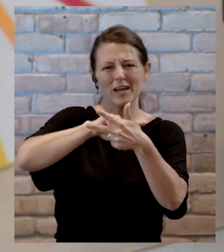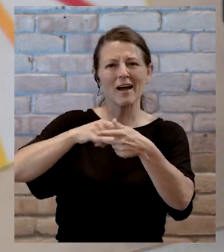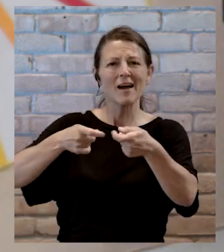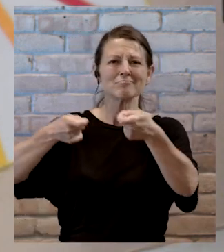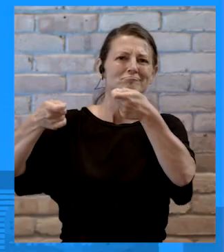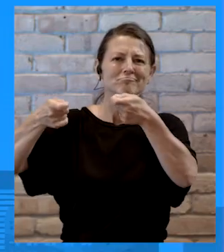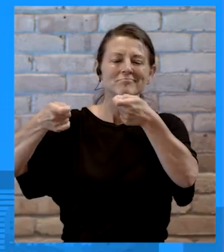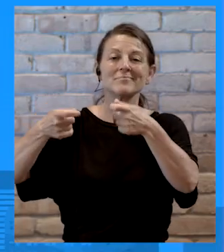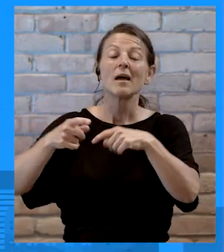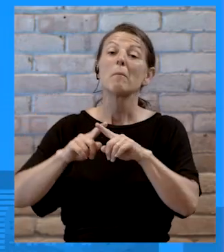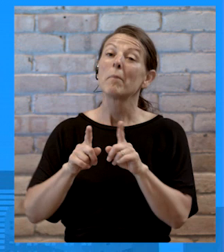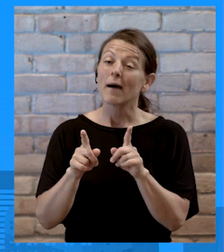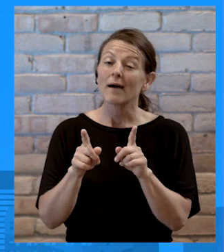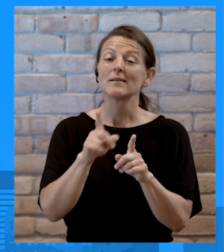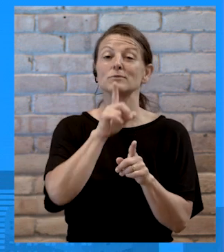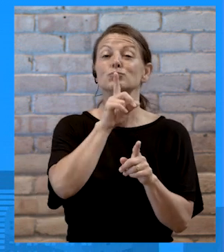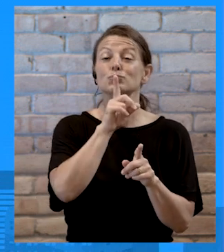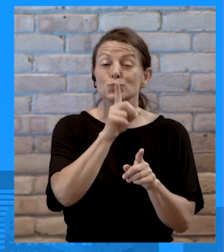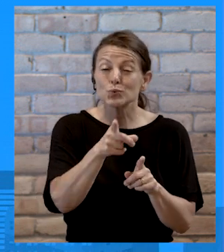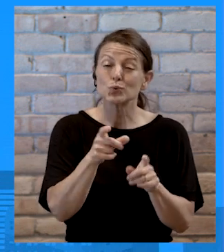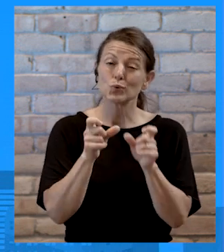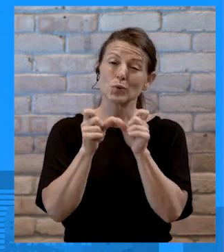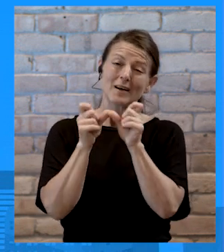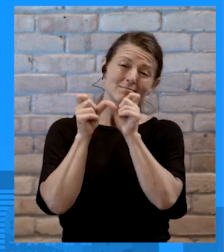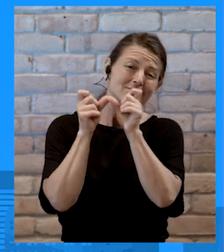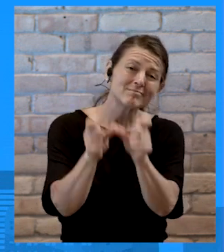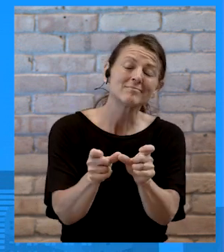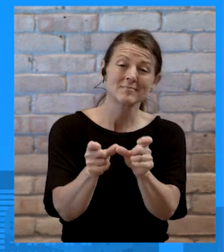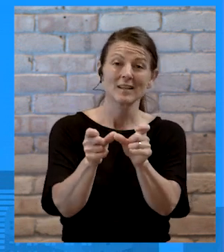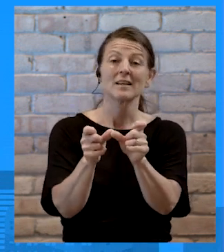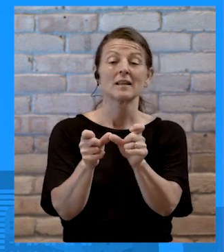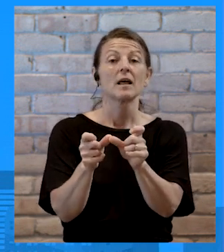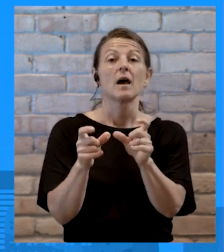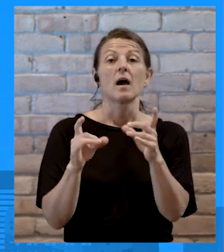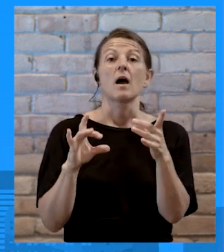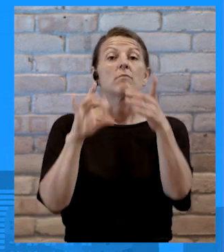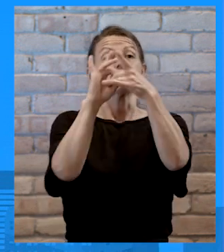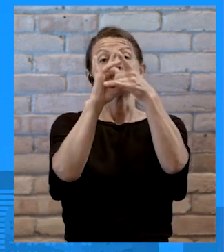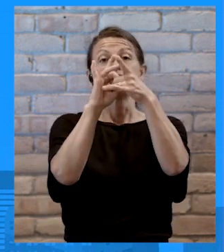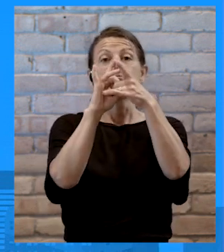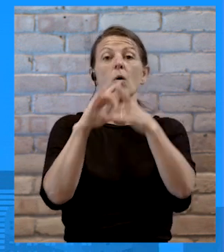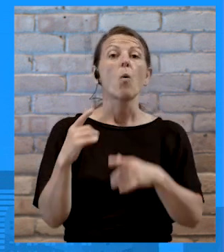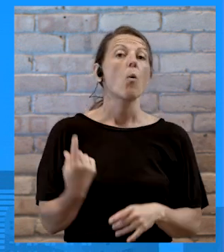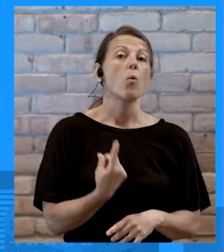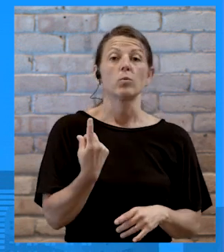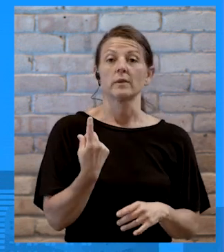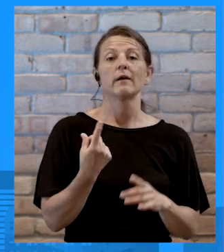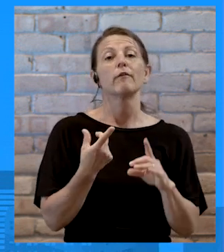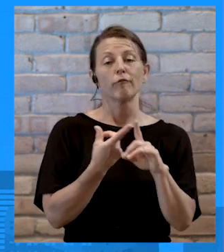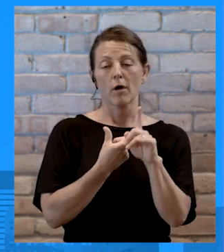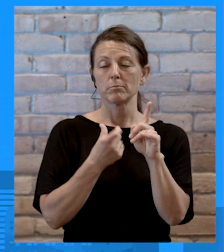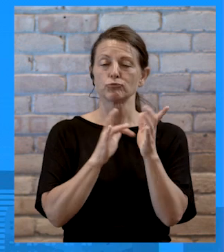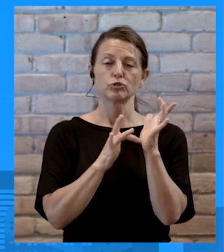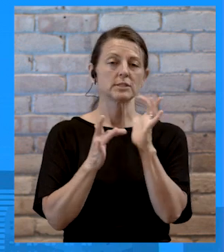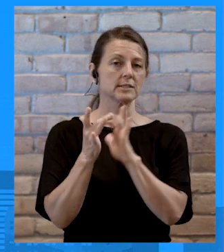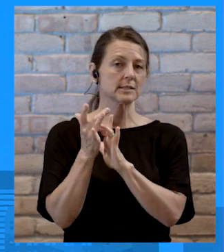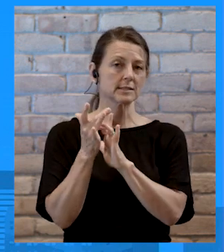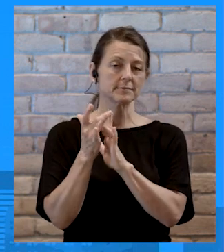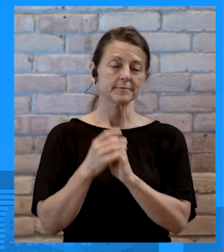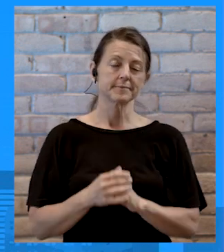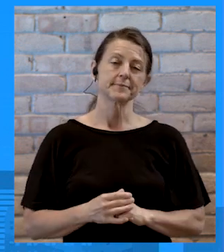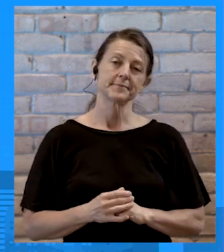But here's the deal: true and lasting reconciliation, it can only come from Jesus.